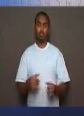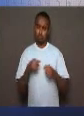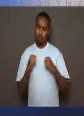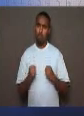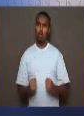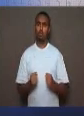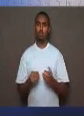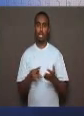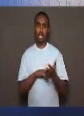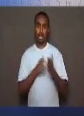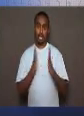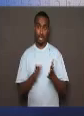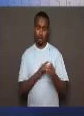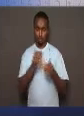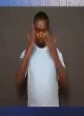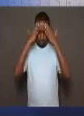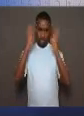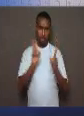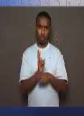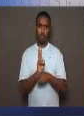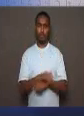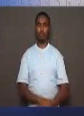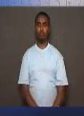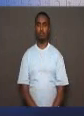that the reader knows nothing about the film.